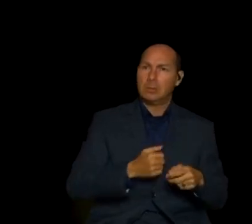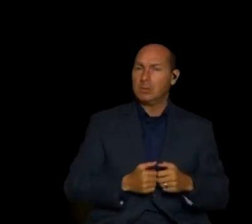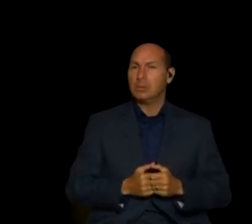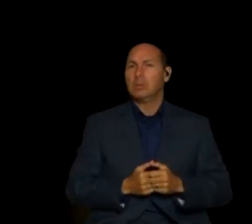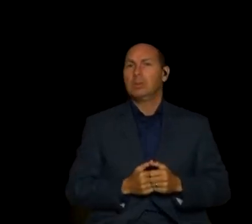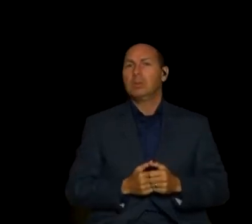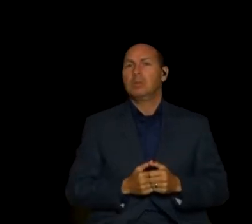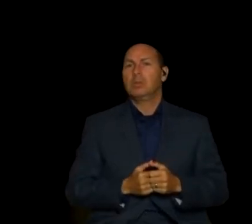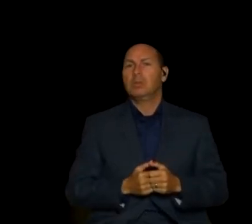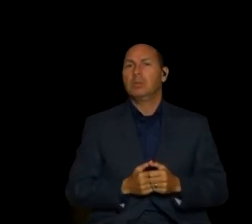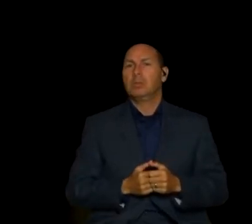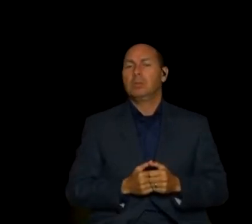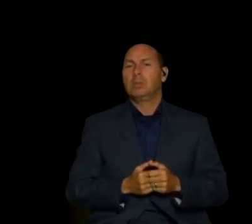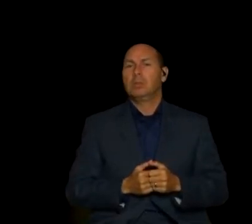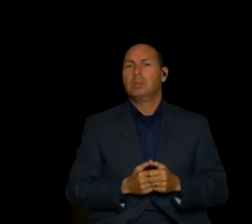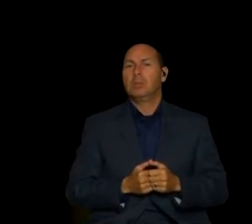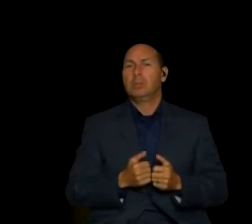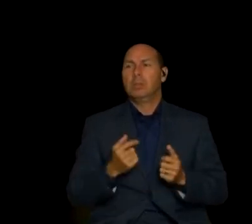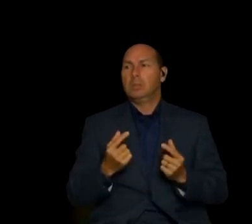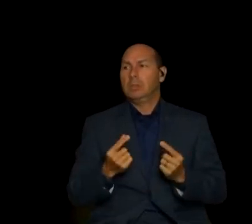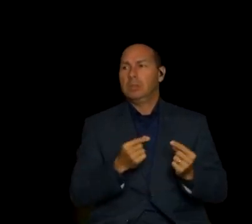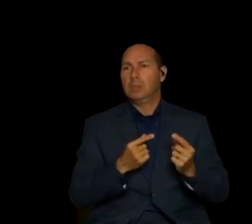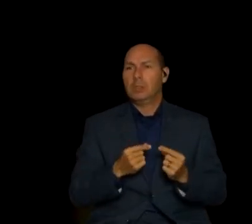from each other, and that didn't